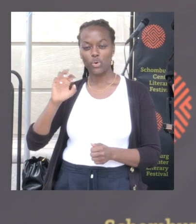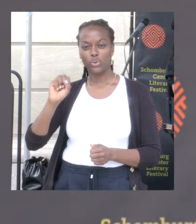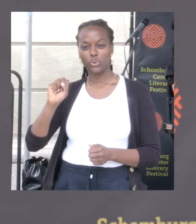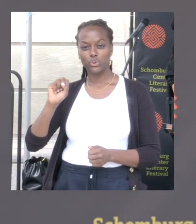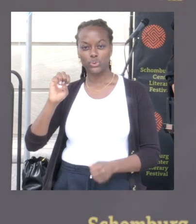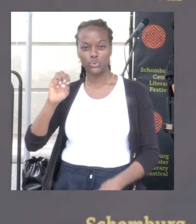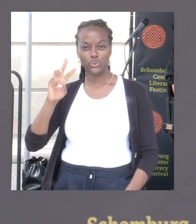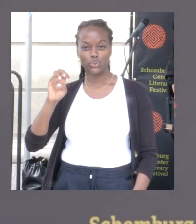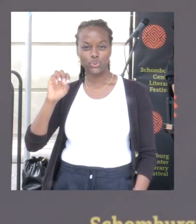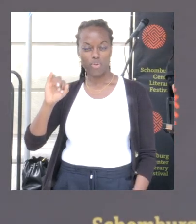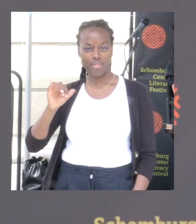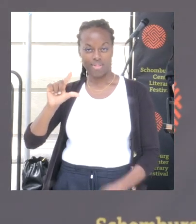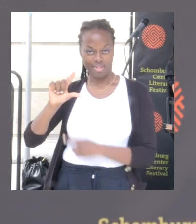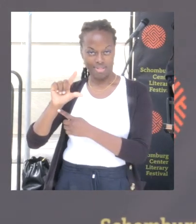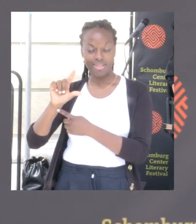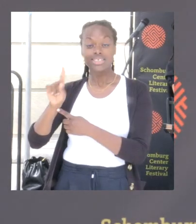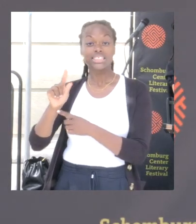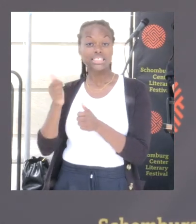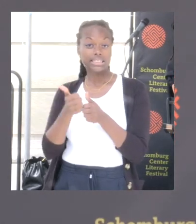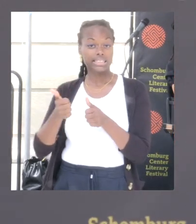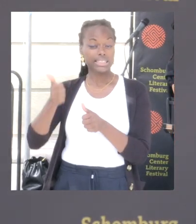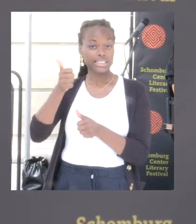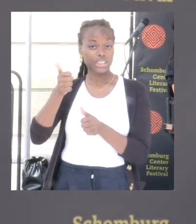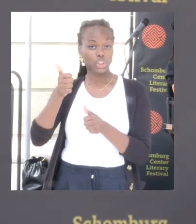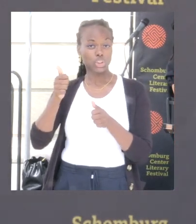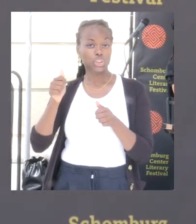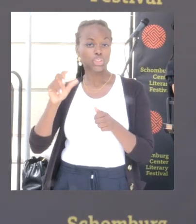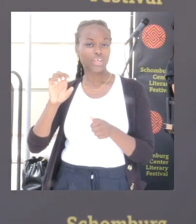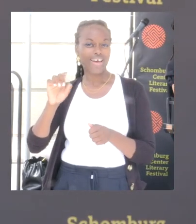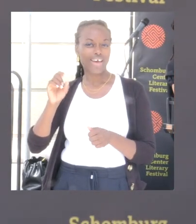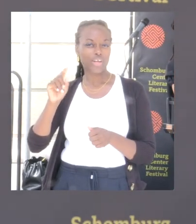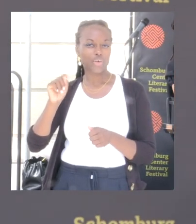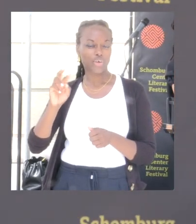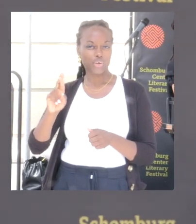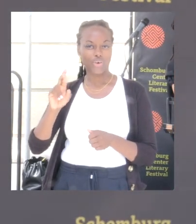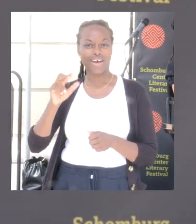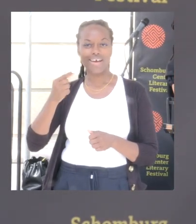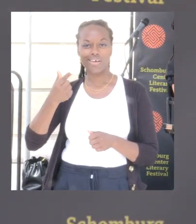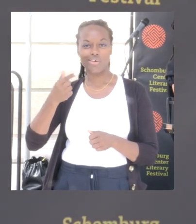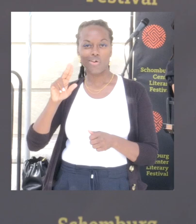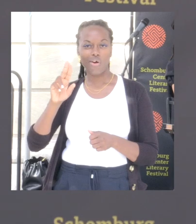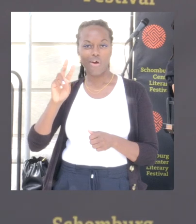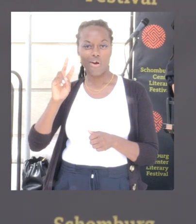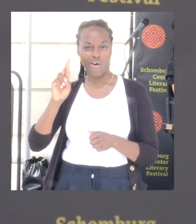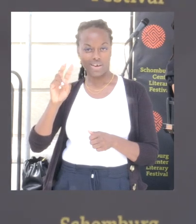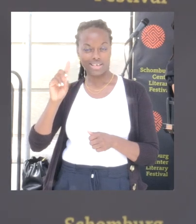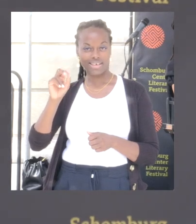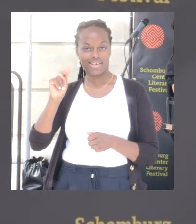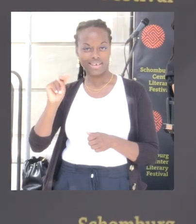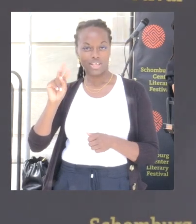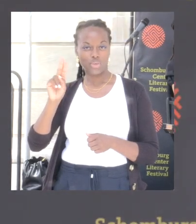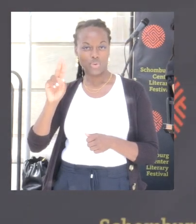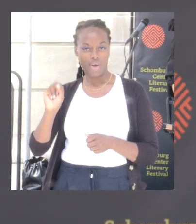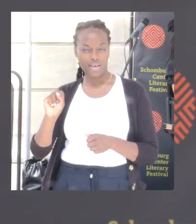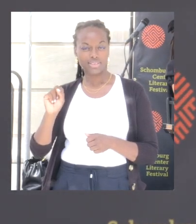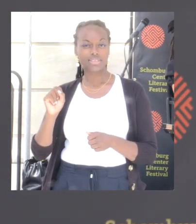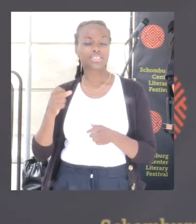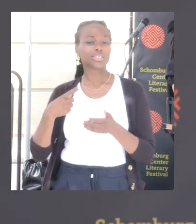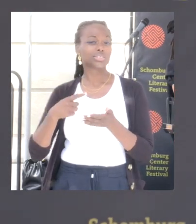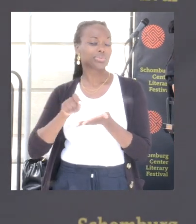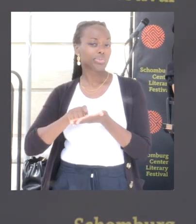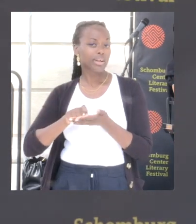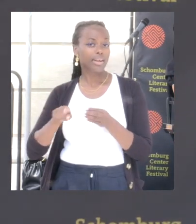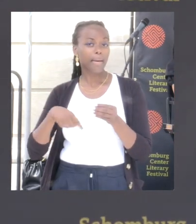US. She has written about restaurant industry and food systems across the U.S. with a particular focus on the struggles of Black